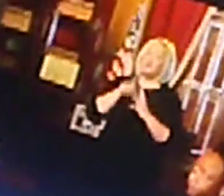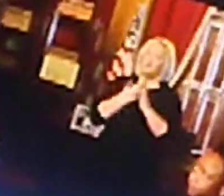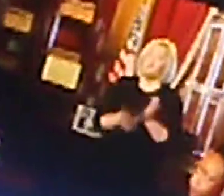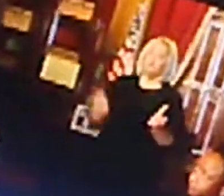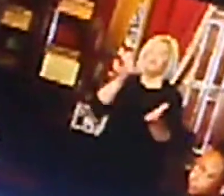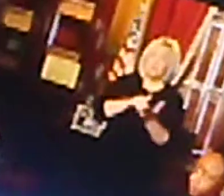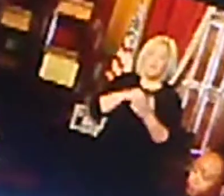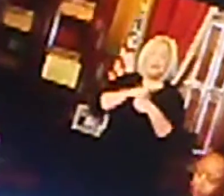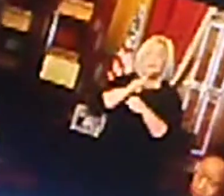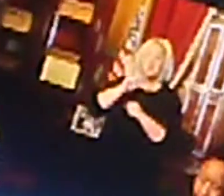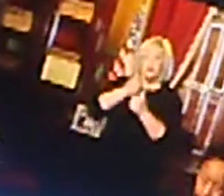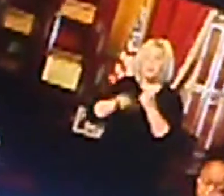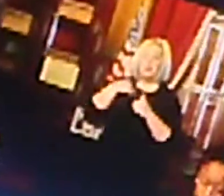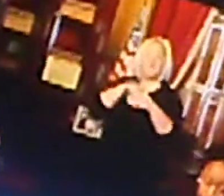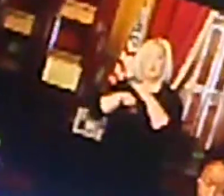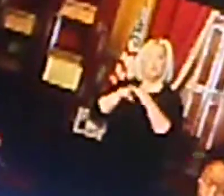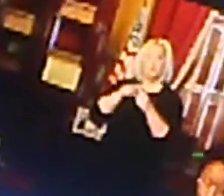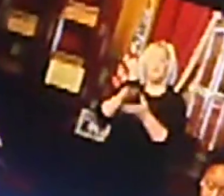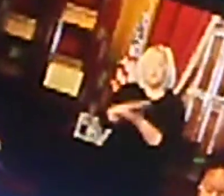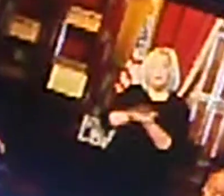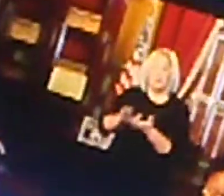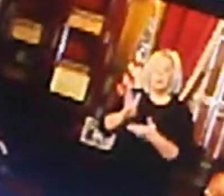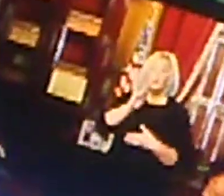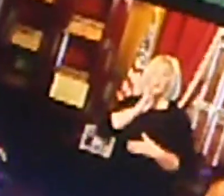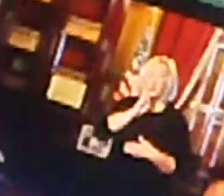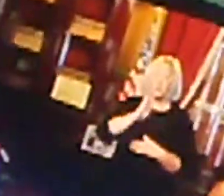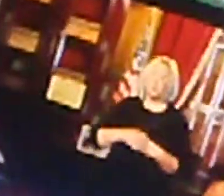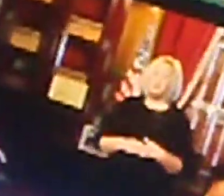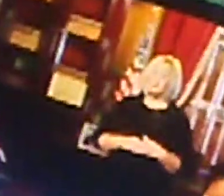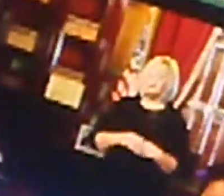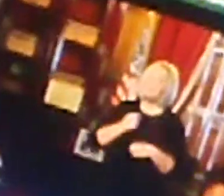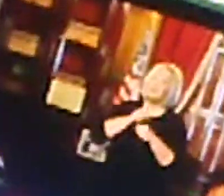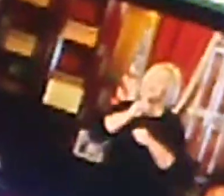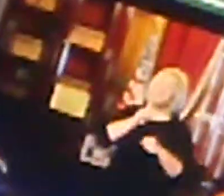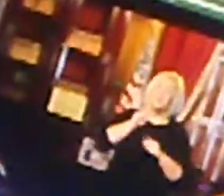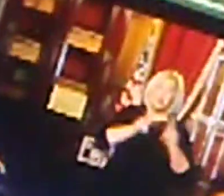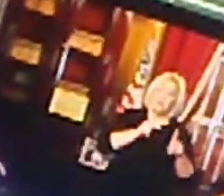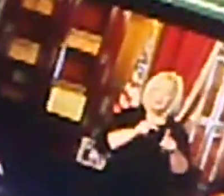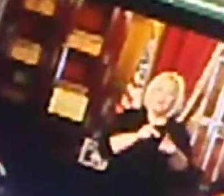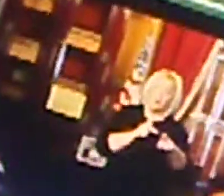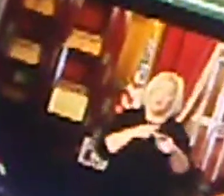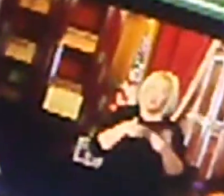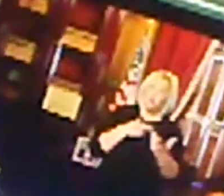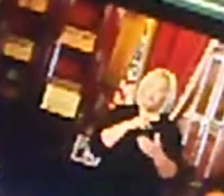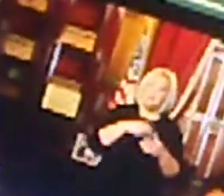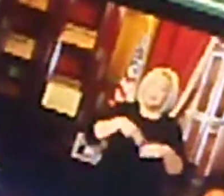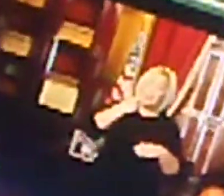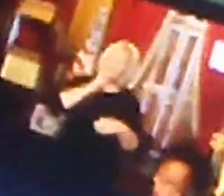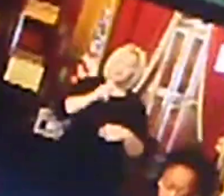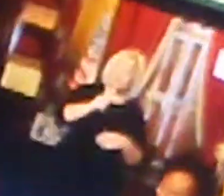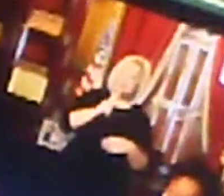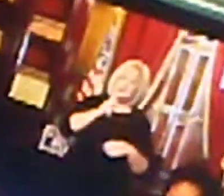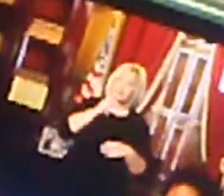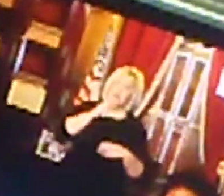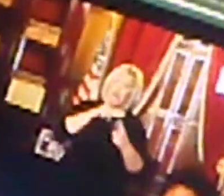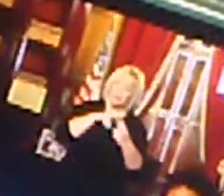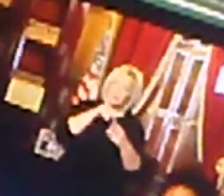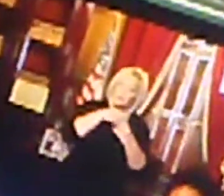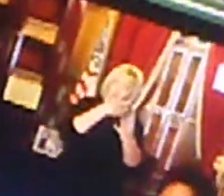to clean water for Michiganders. We are protecting vulnerable populations in Michigan's county jails